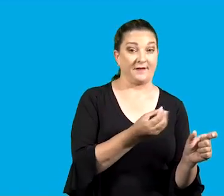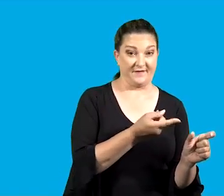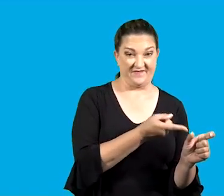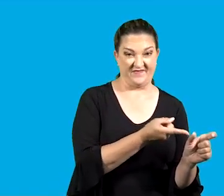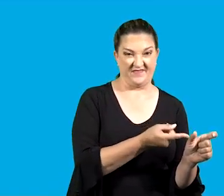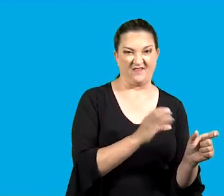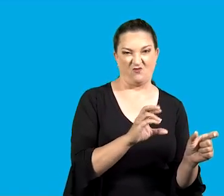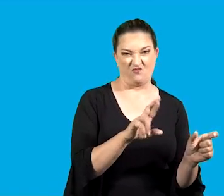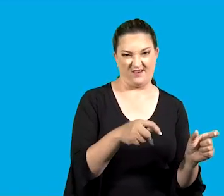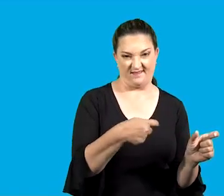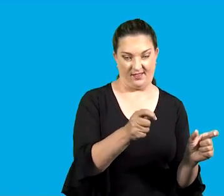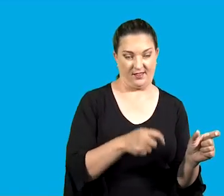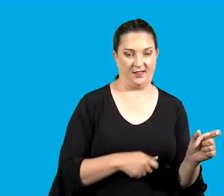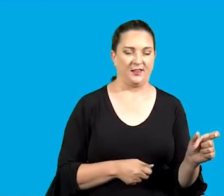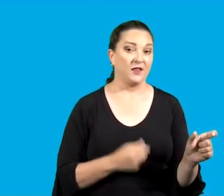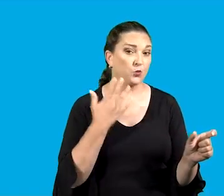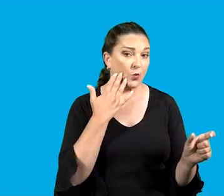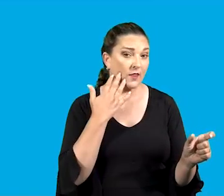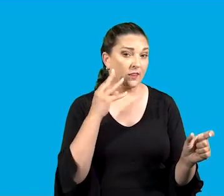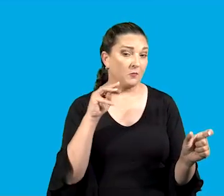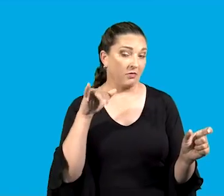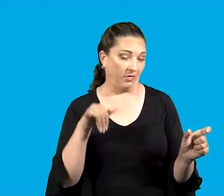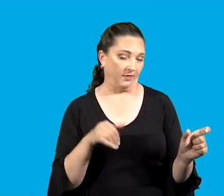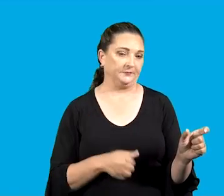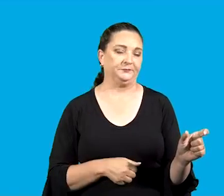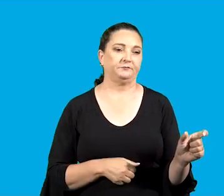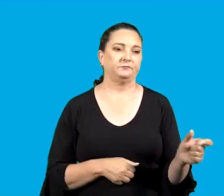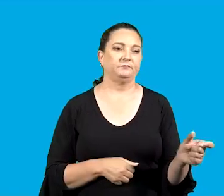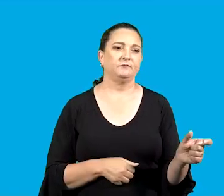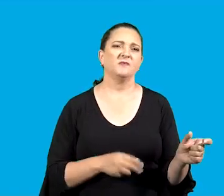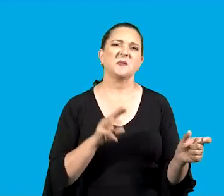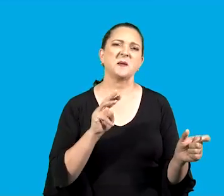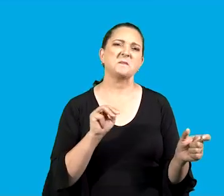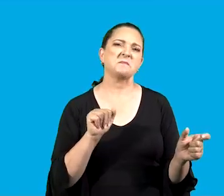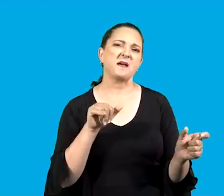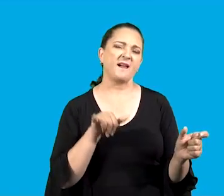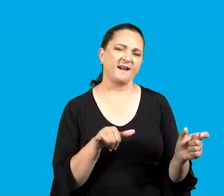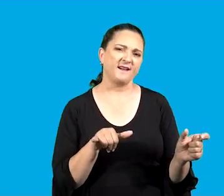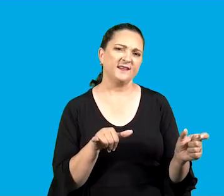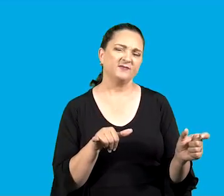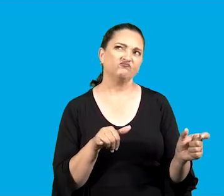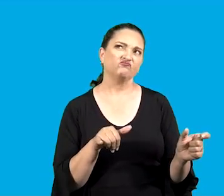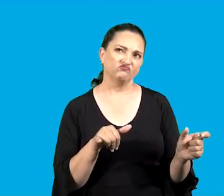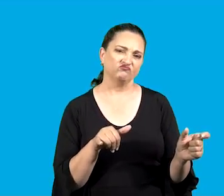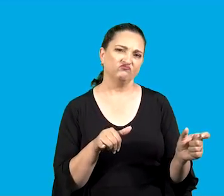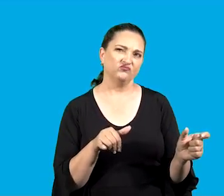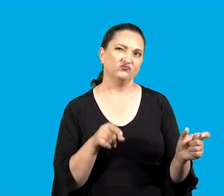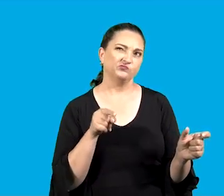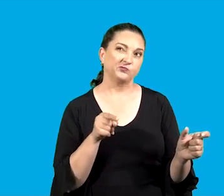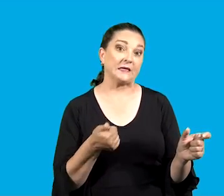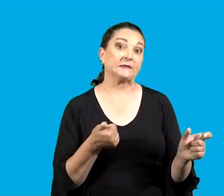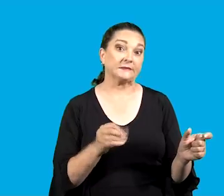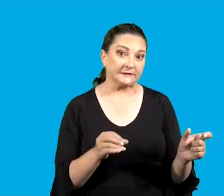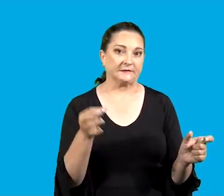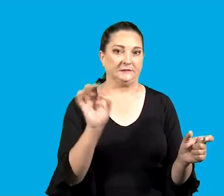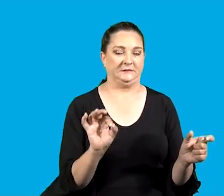5,887,500. That's my credit sales in the month of May. In the month of May, I will get 60% of